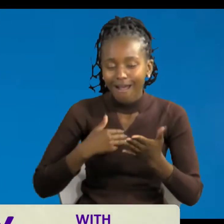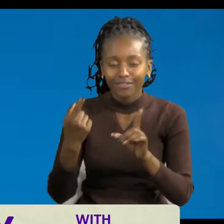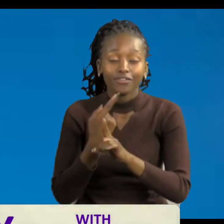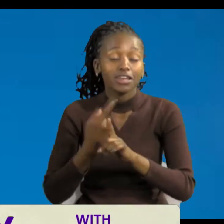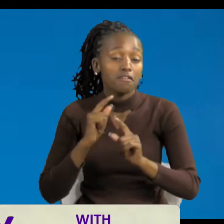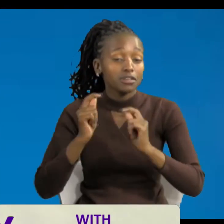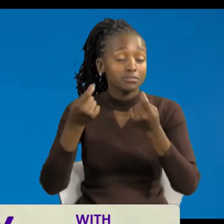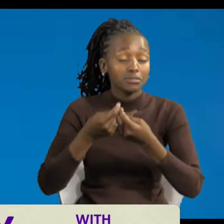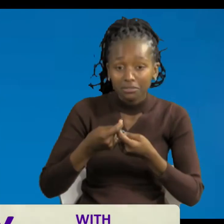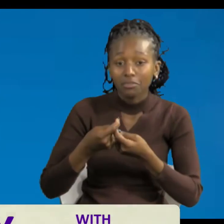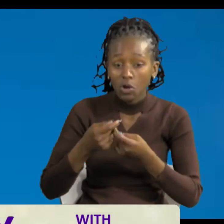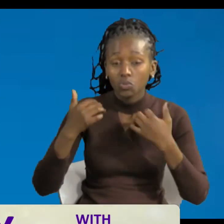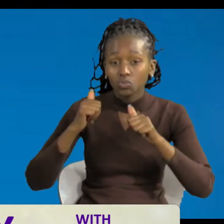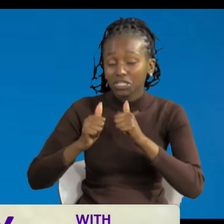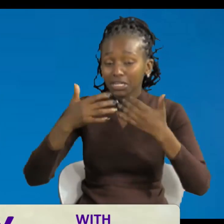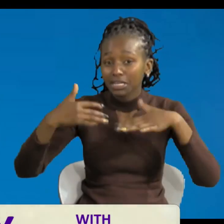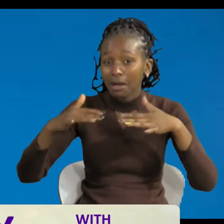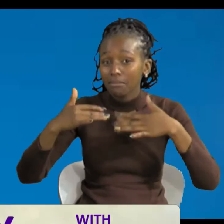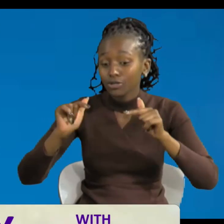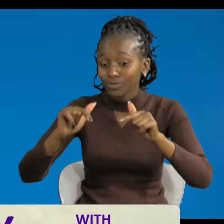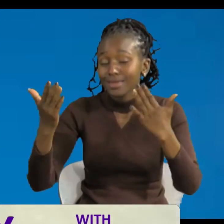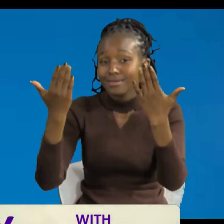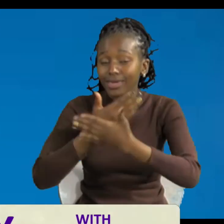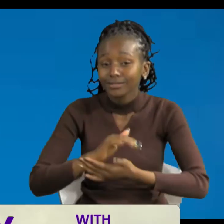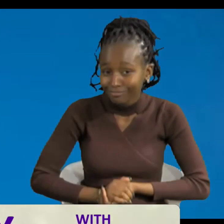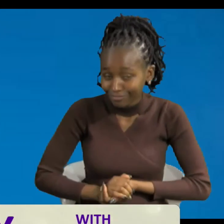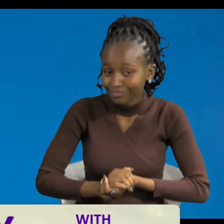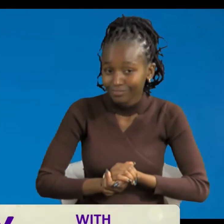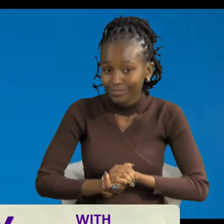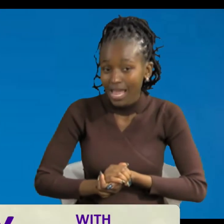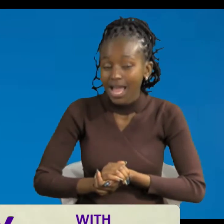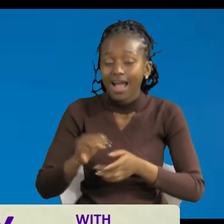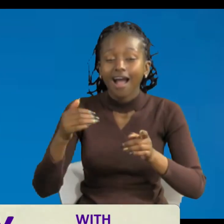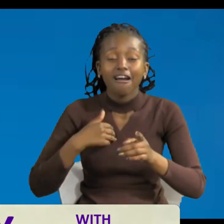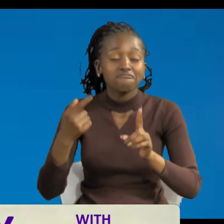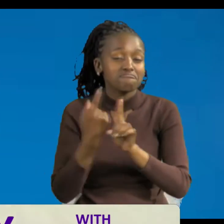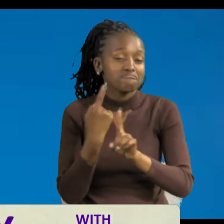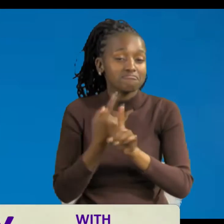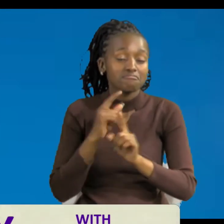for Slovenia playing against Kazakhstan, Italy, Ukraine, and then we have England and